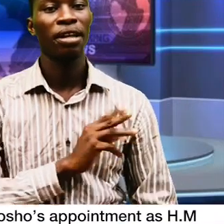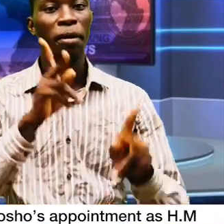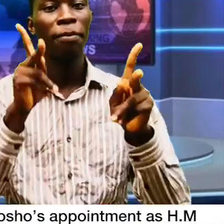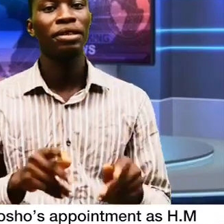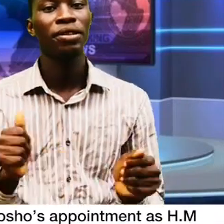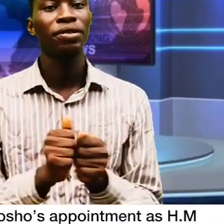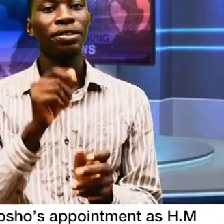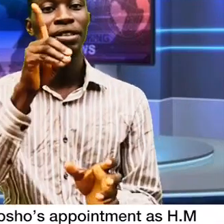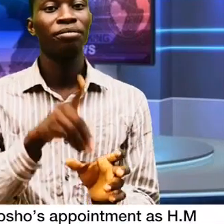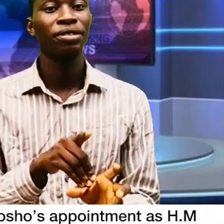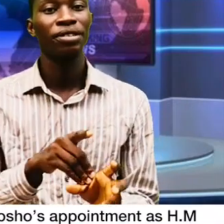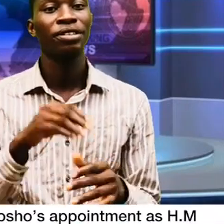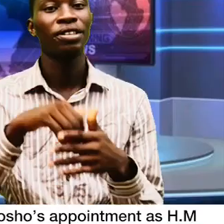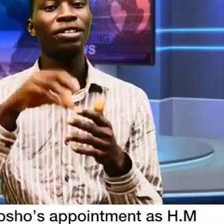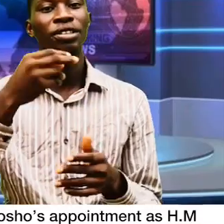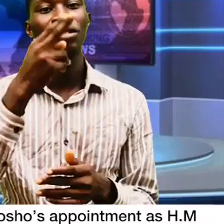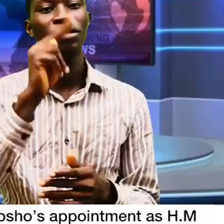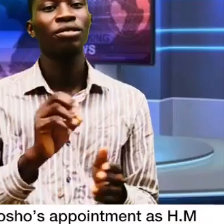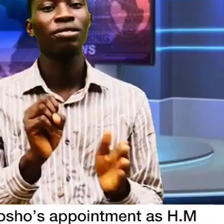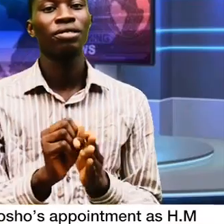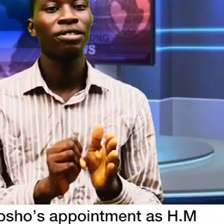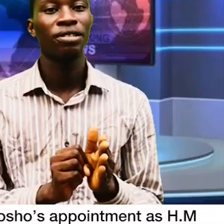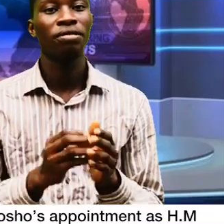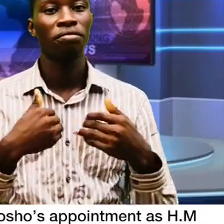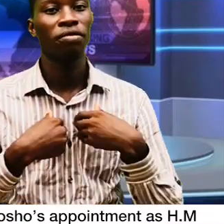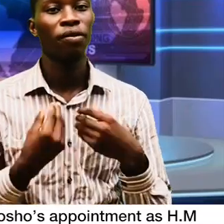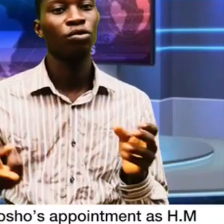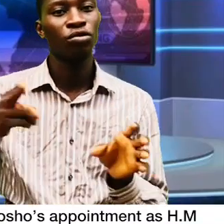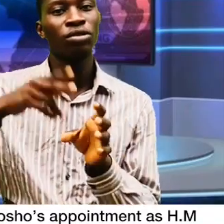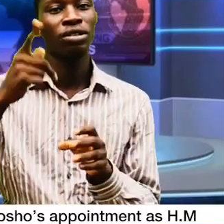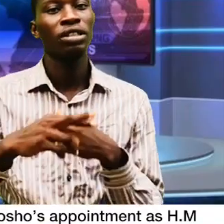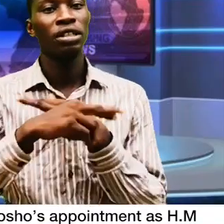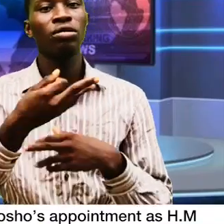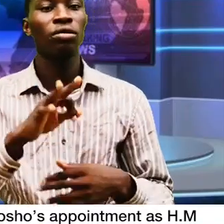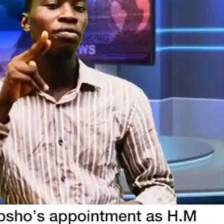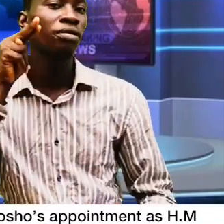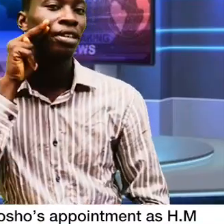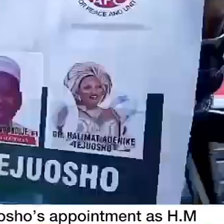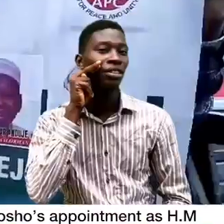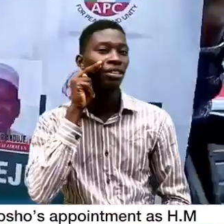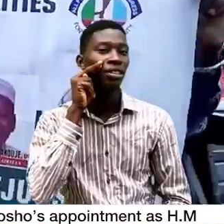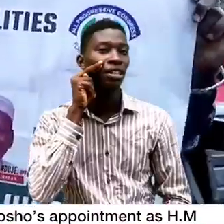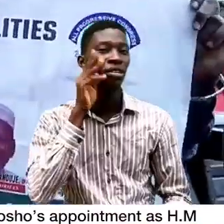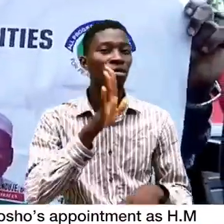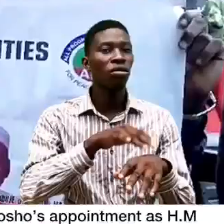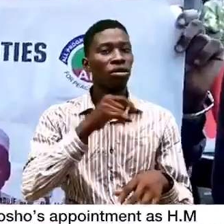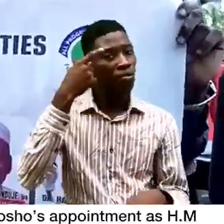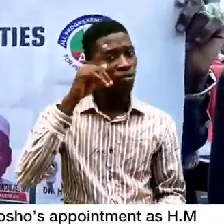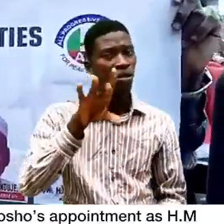Persons with disabilities in Ogun State have joined the rest of Nigerians calling